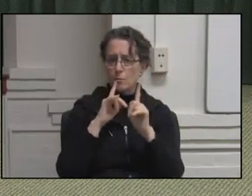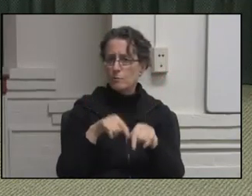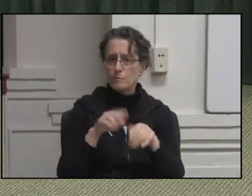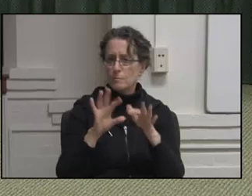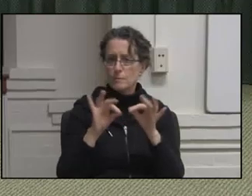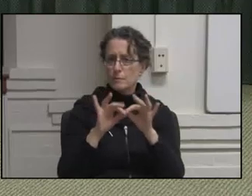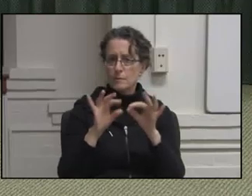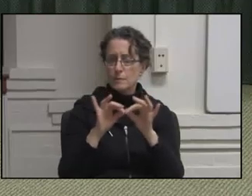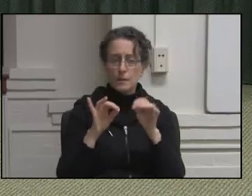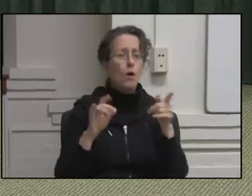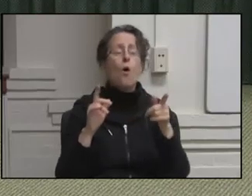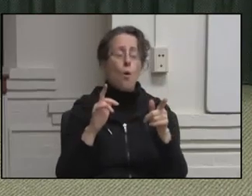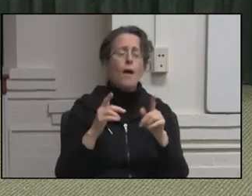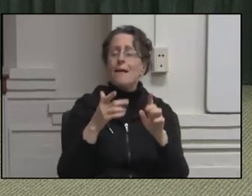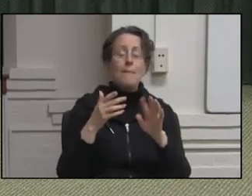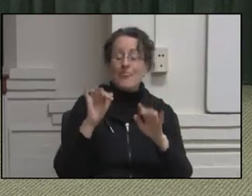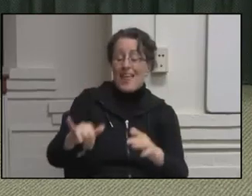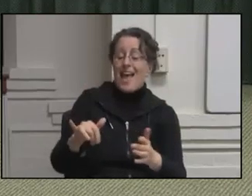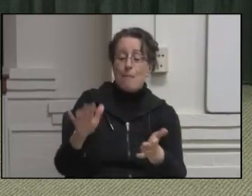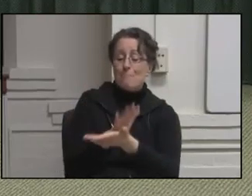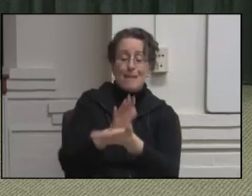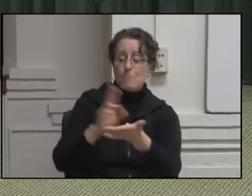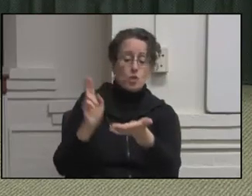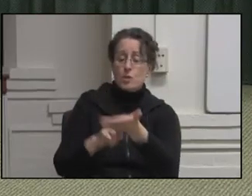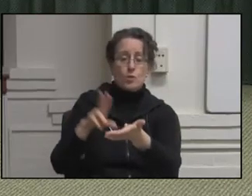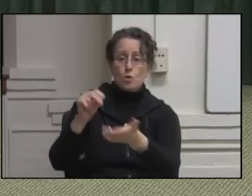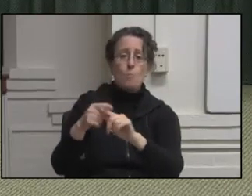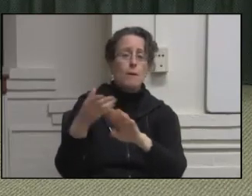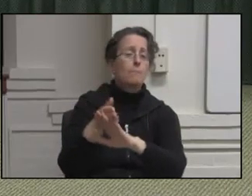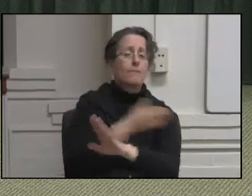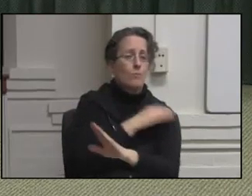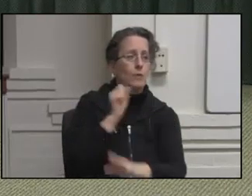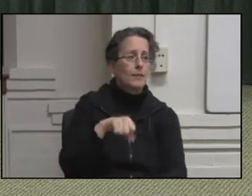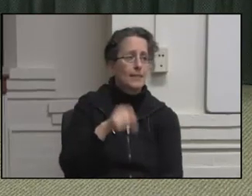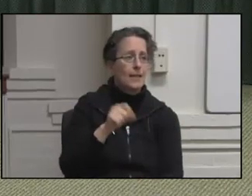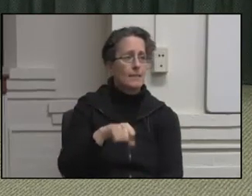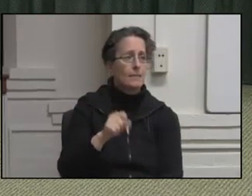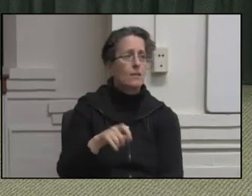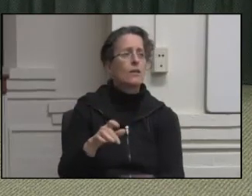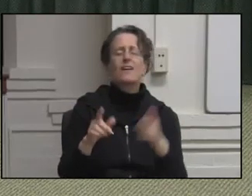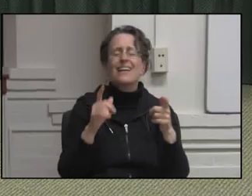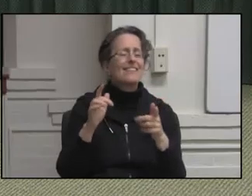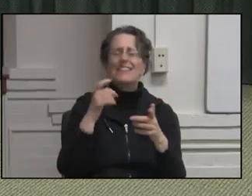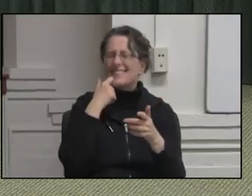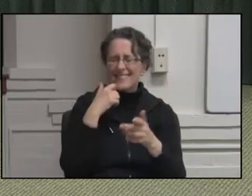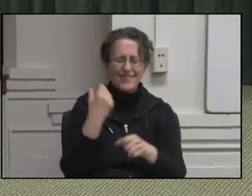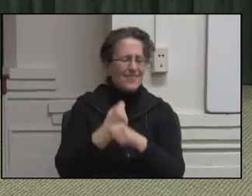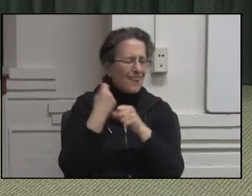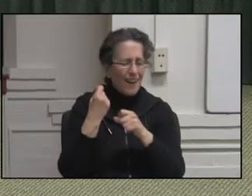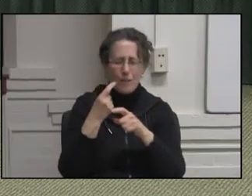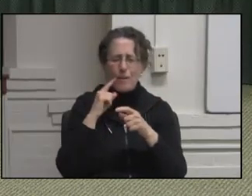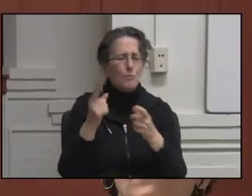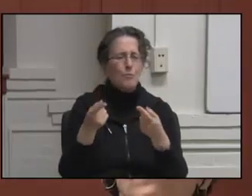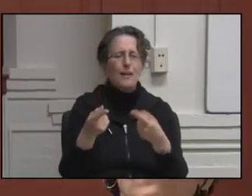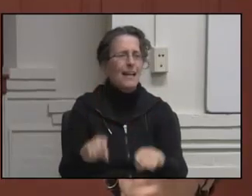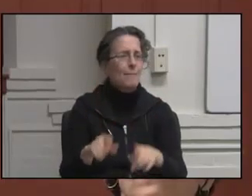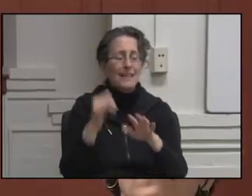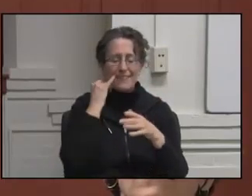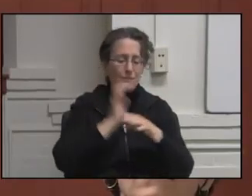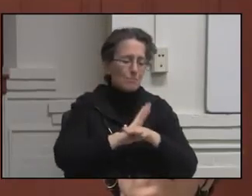They have since chimed in. They have since chimed in. You care to chime? Sometimes what happens if we get